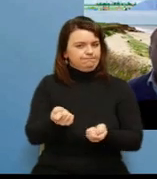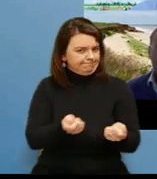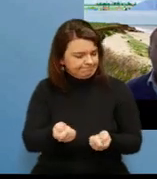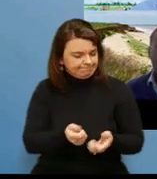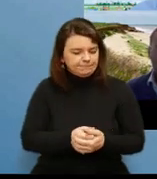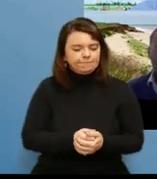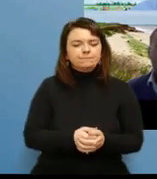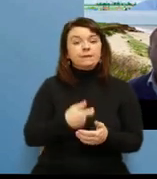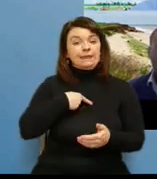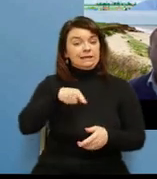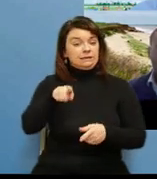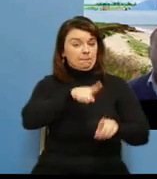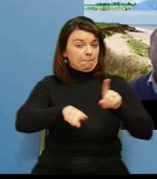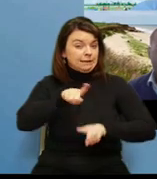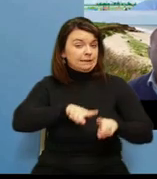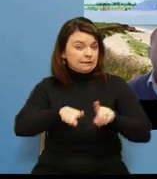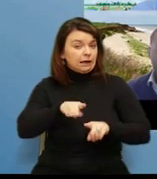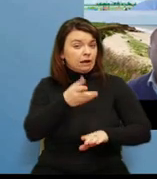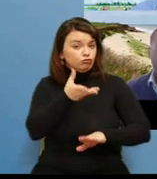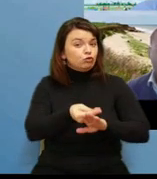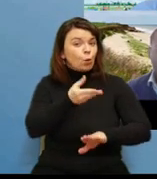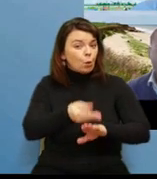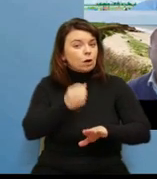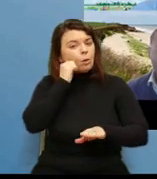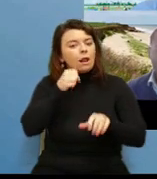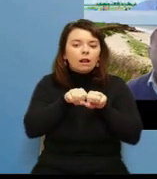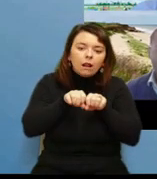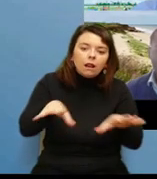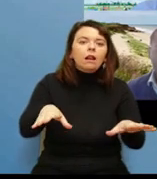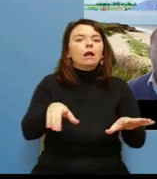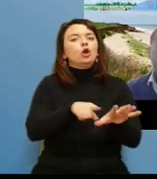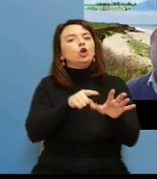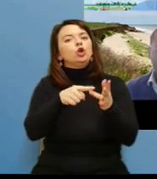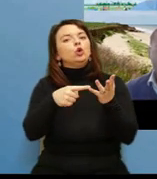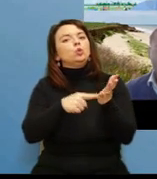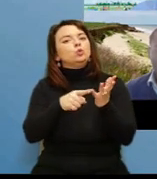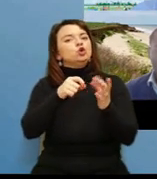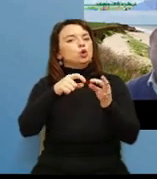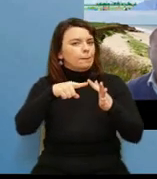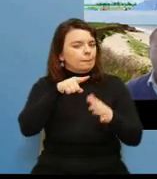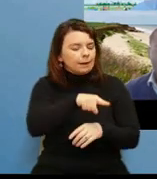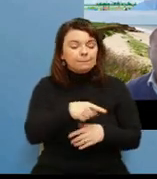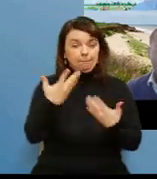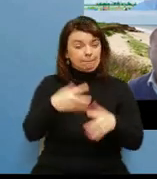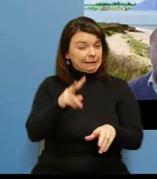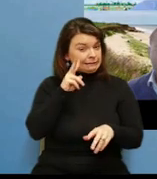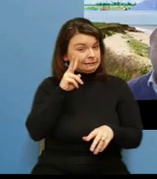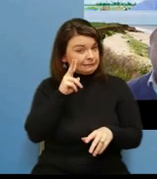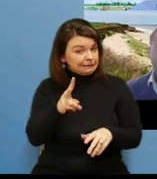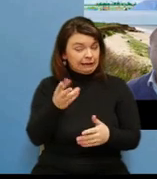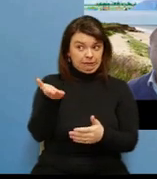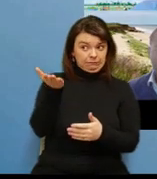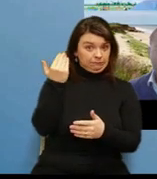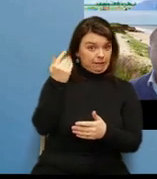is being recorded and will be broadcasted afterwards on YouTube. And as you may have seen from last